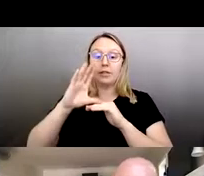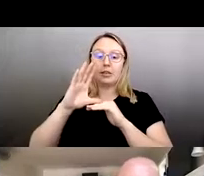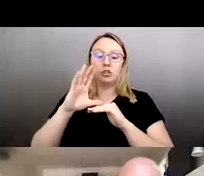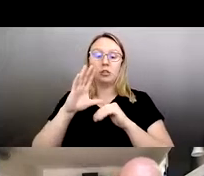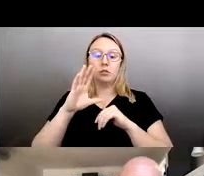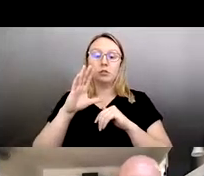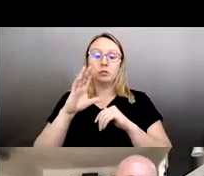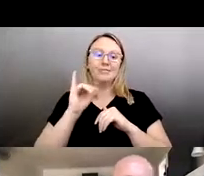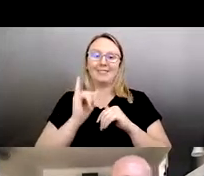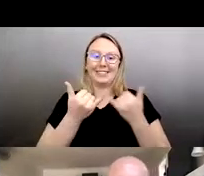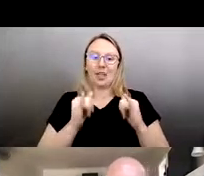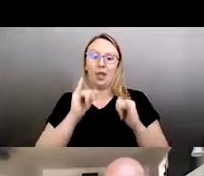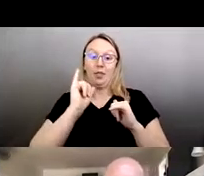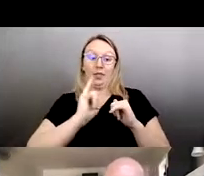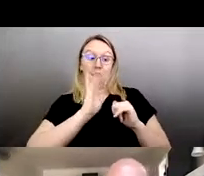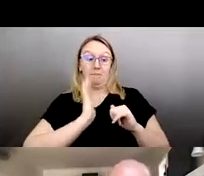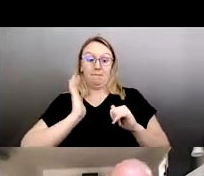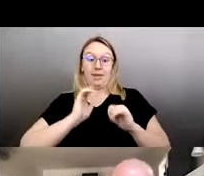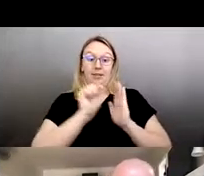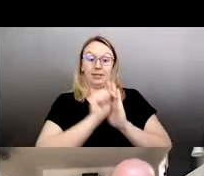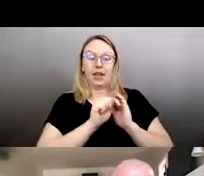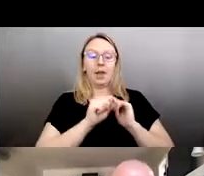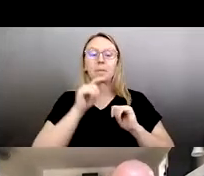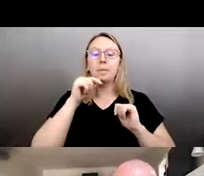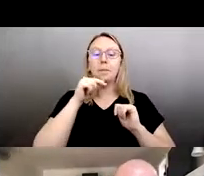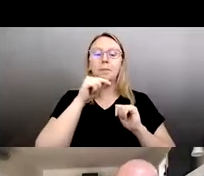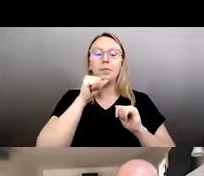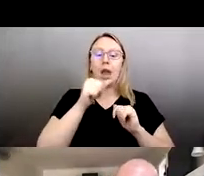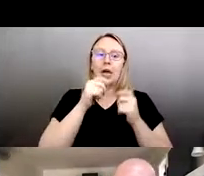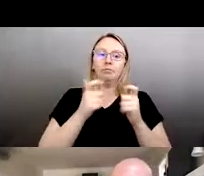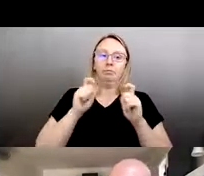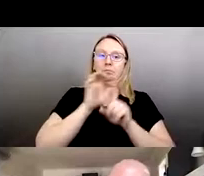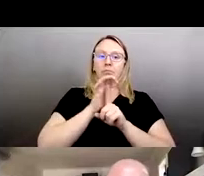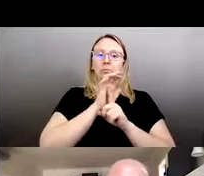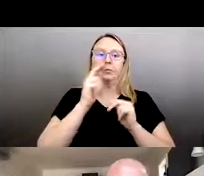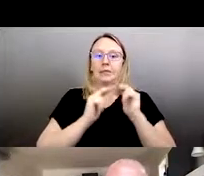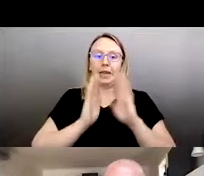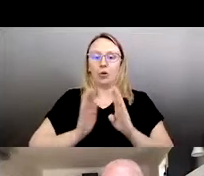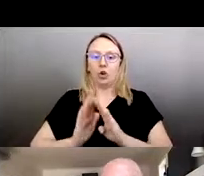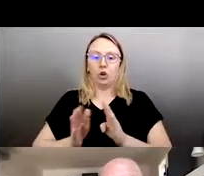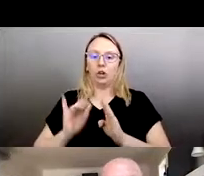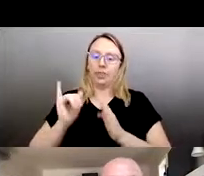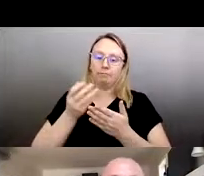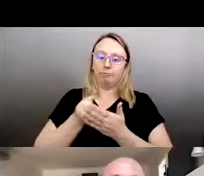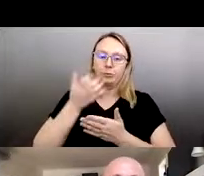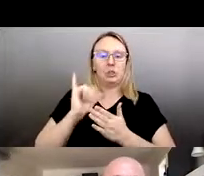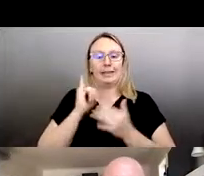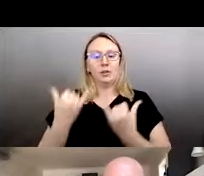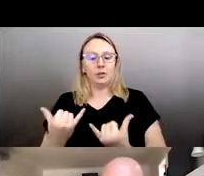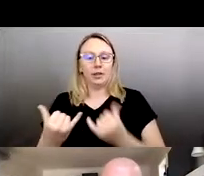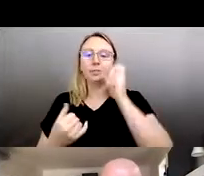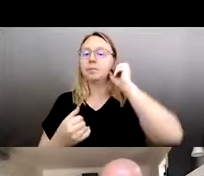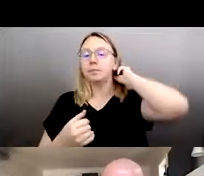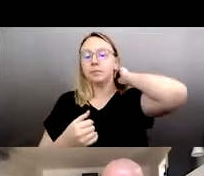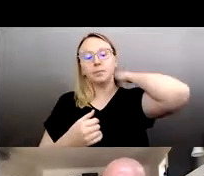today. But the building itself was built in 1888. It had a storefront space that became Roger Brown's studio.